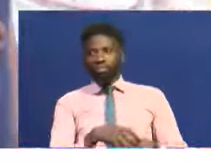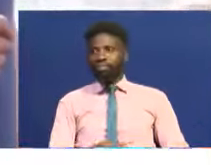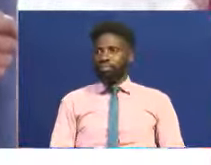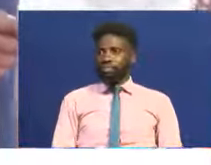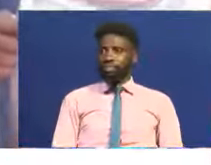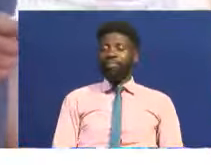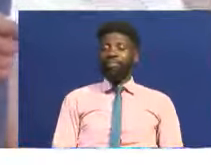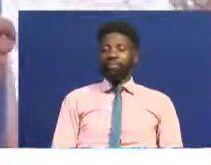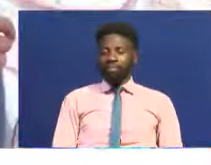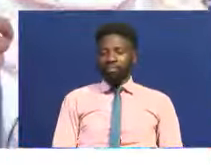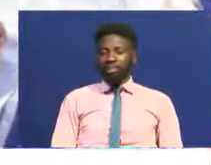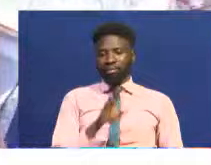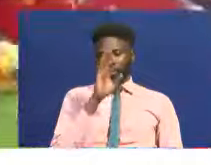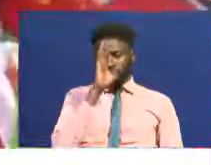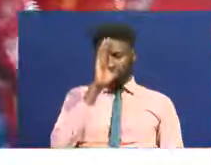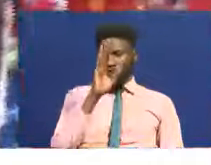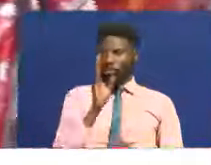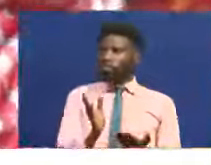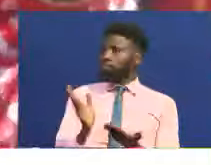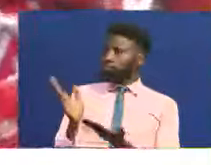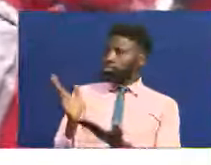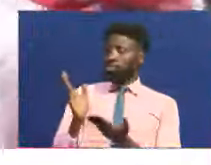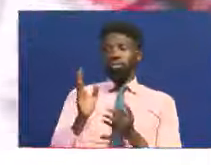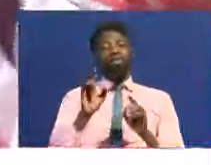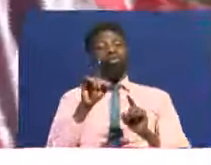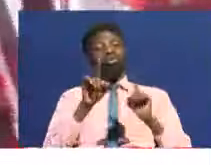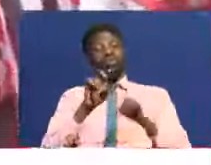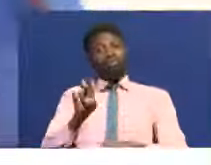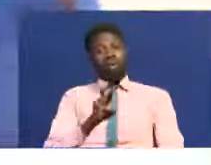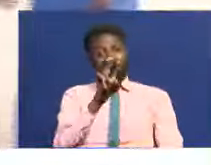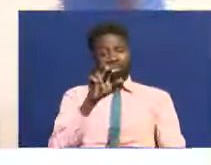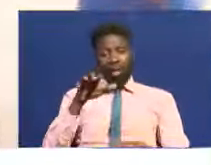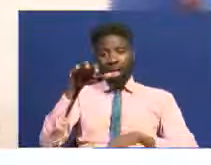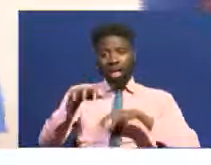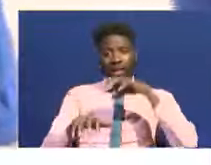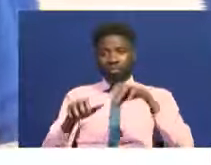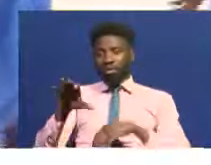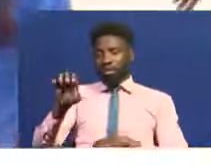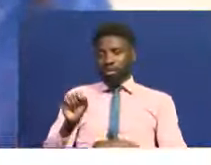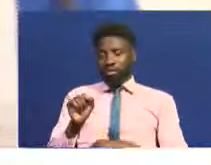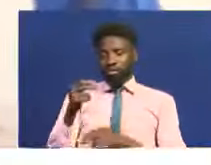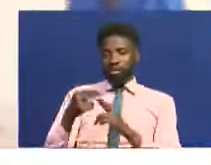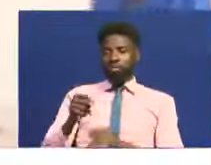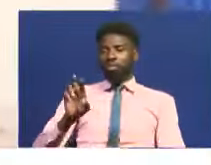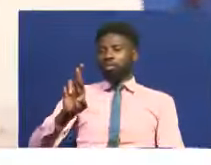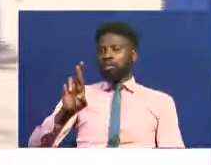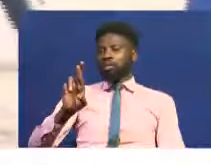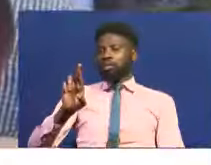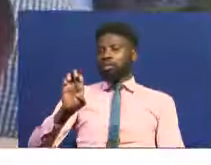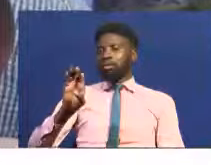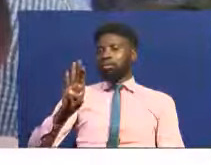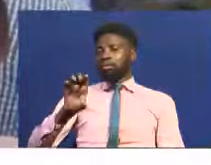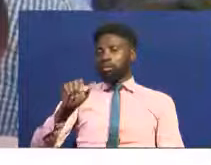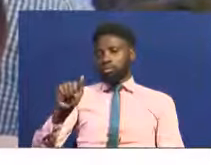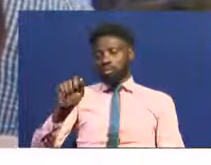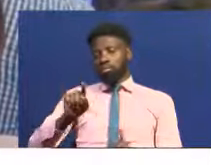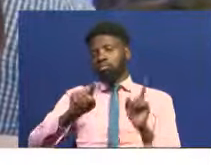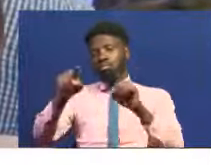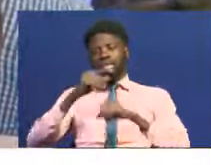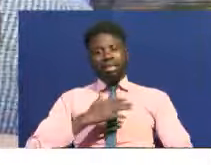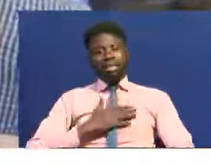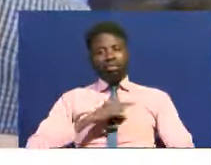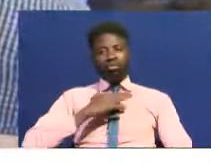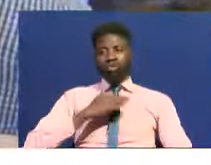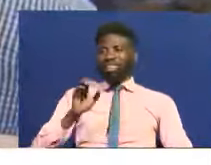On Sunday, Tourism and Wildlife Cabinet Secretary Rebecca Miano led national celebrations at Sarah Conservancy in Samburu